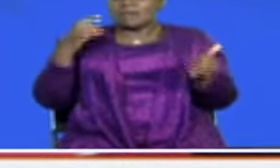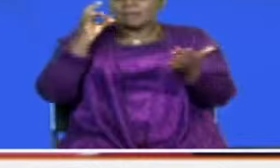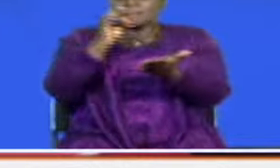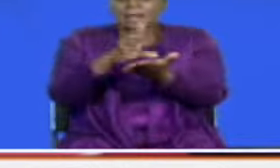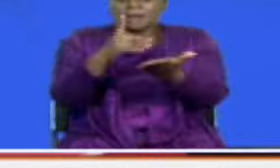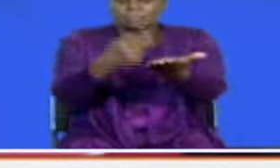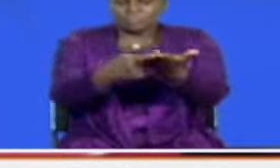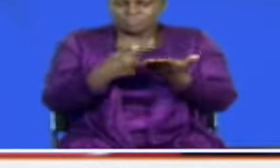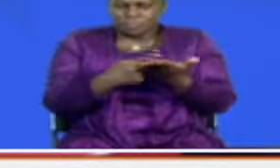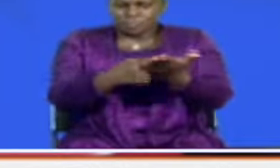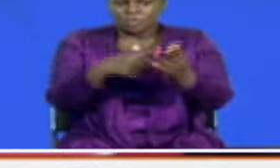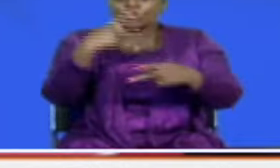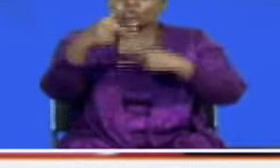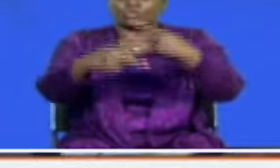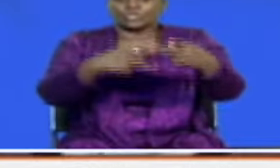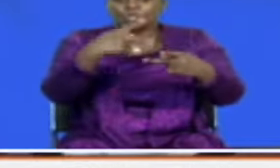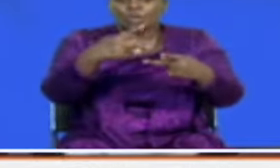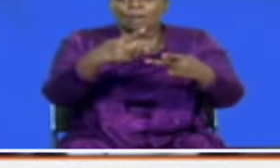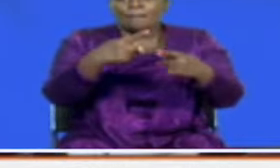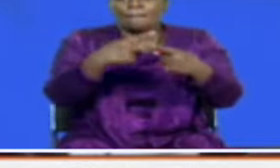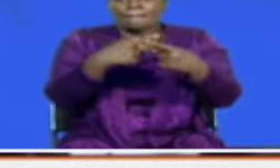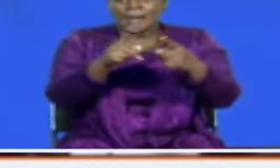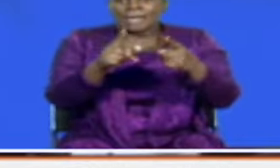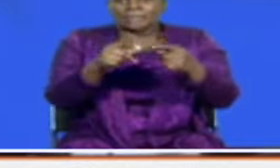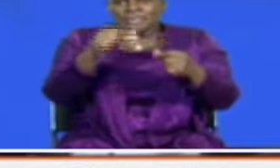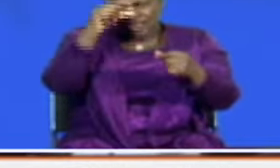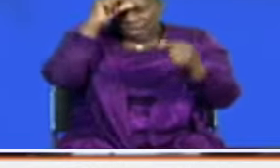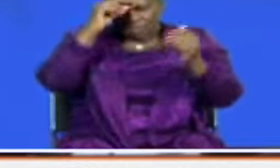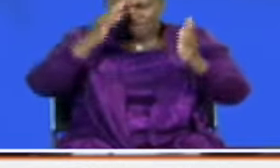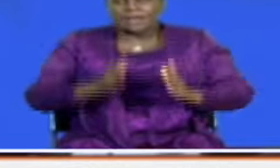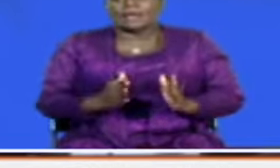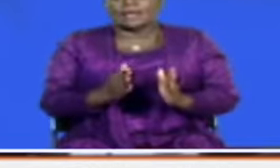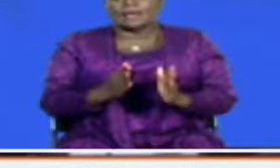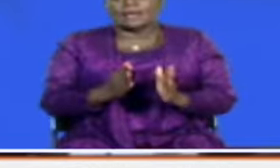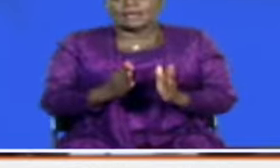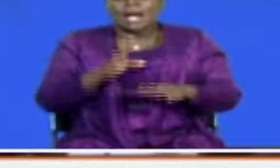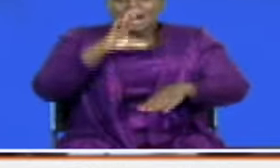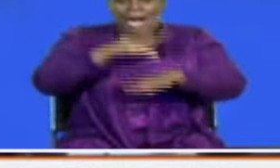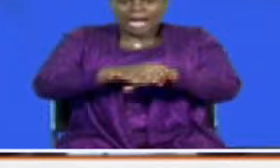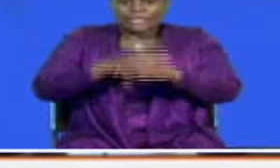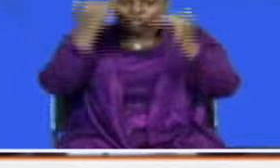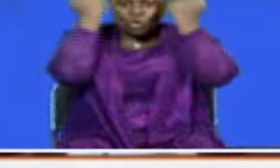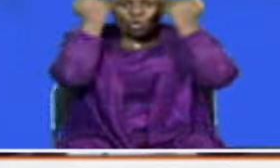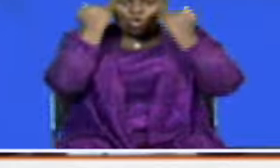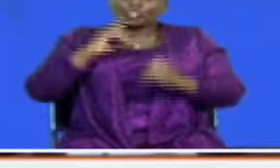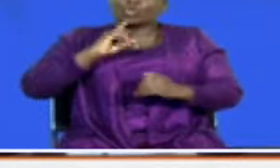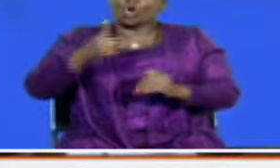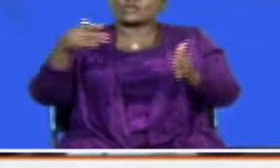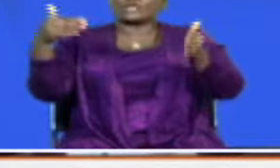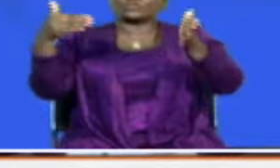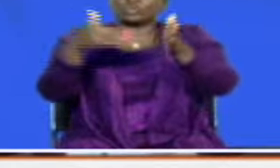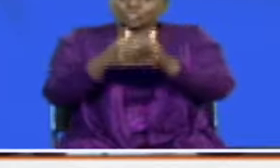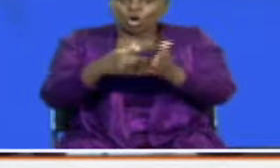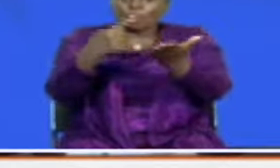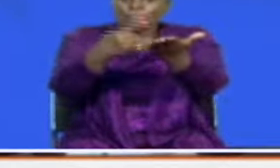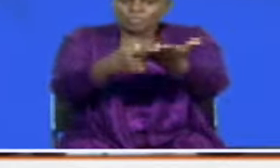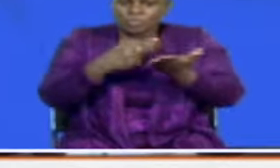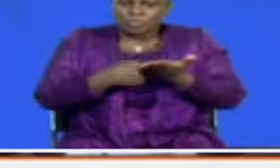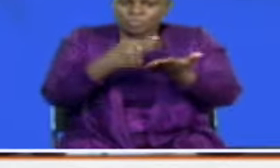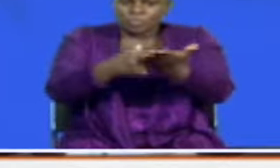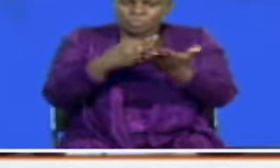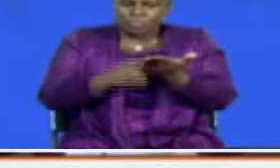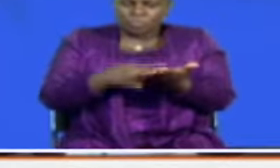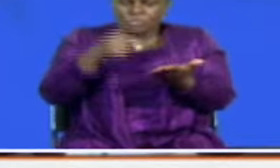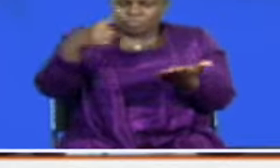impeachment motion proceeded despite embattled Governor Mutai having obtained a court order stopping the assembly from debating